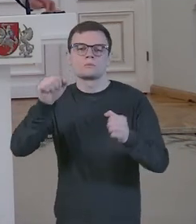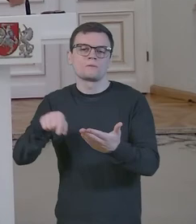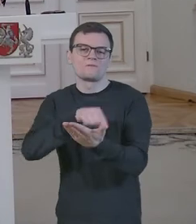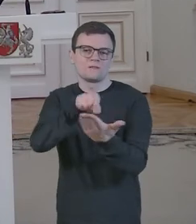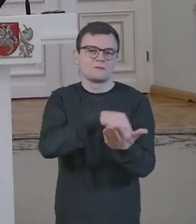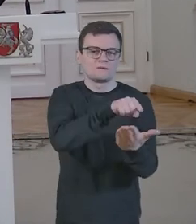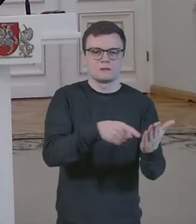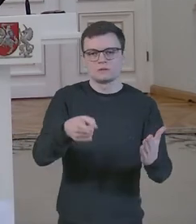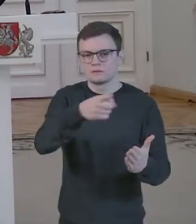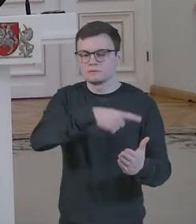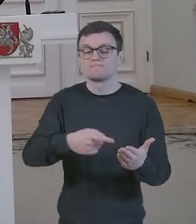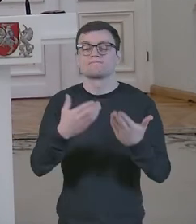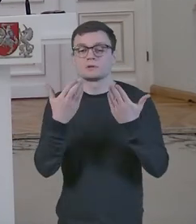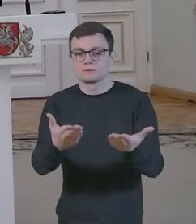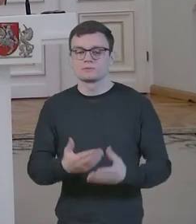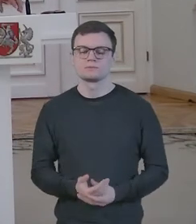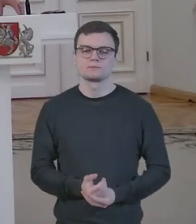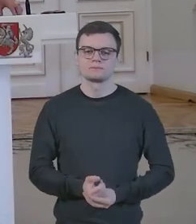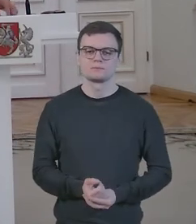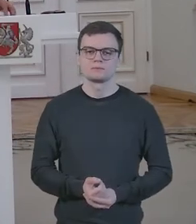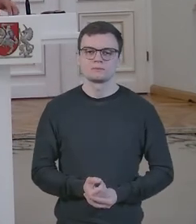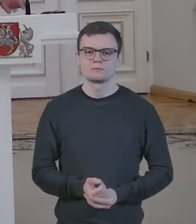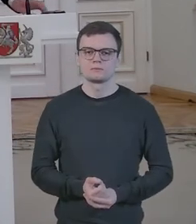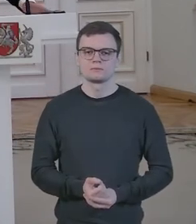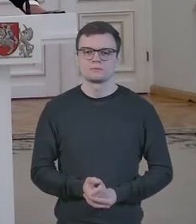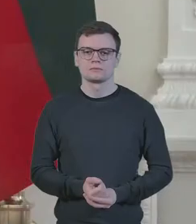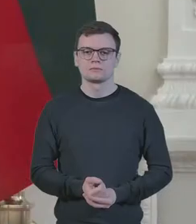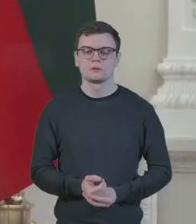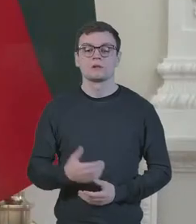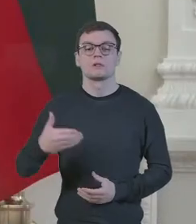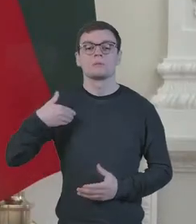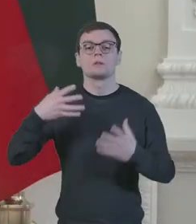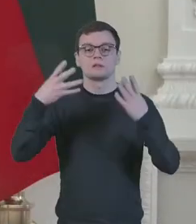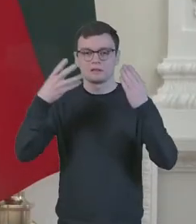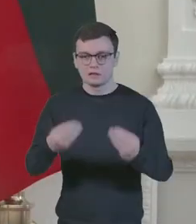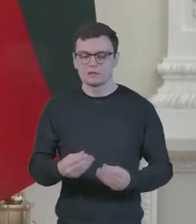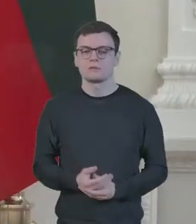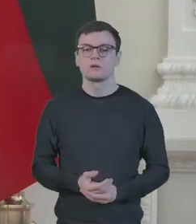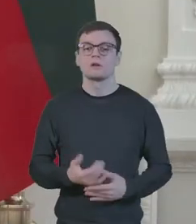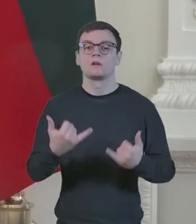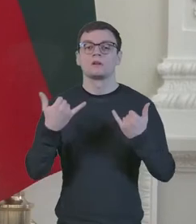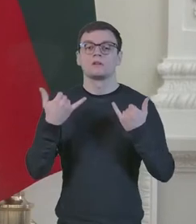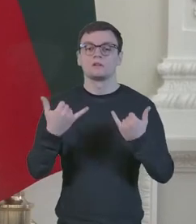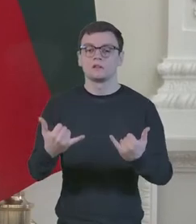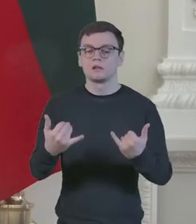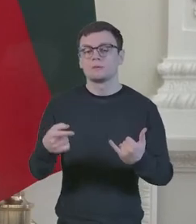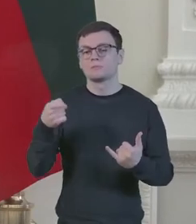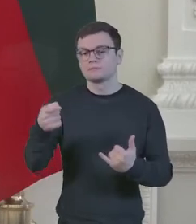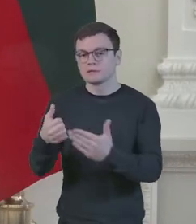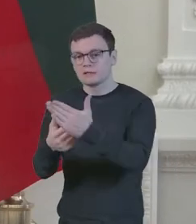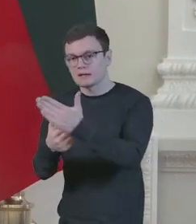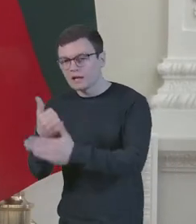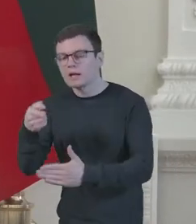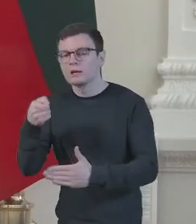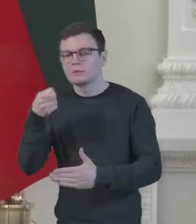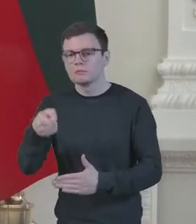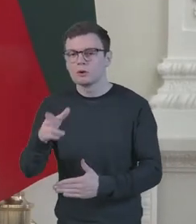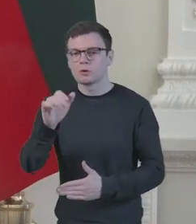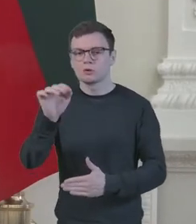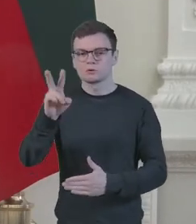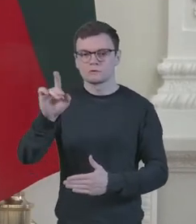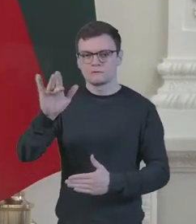by the presidents and then questions by you. Thank you. Labadiena, Jūsų Ekscelencija, prezidente Osmanis Adriu. Your